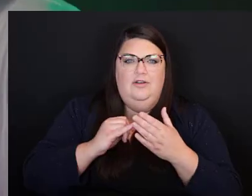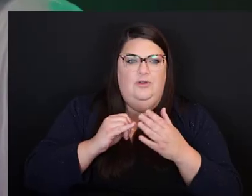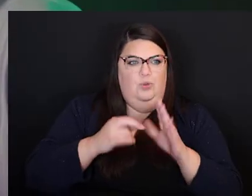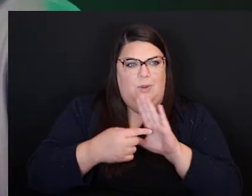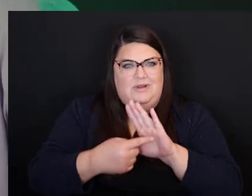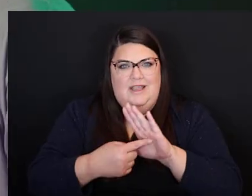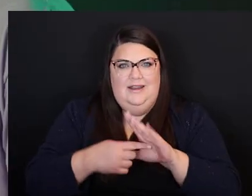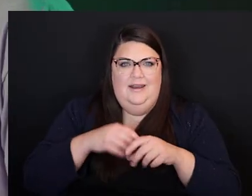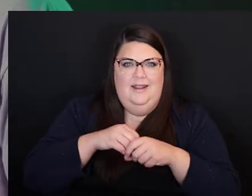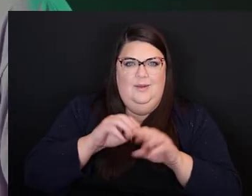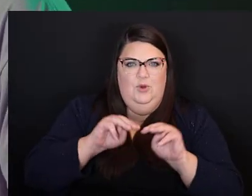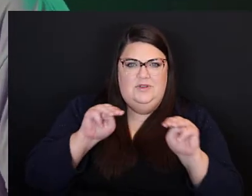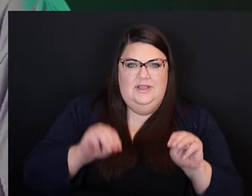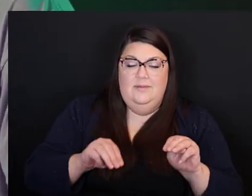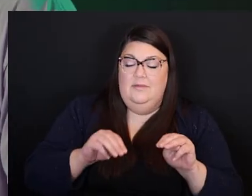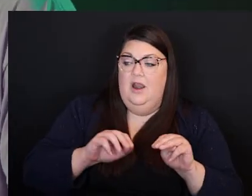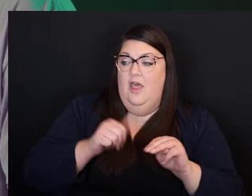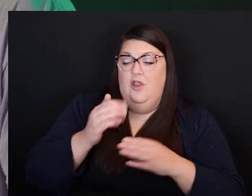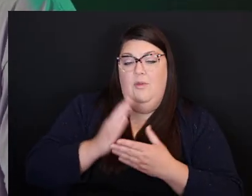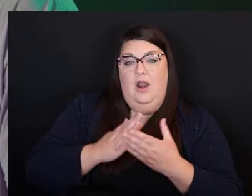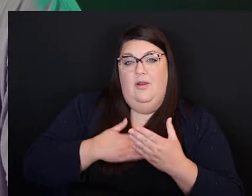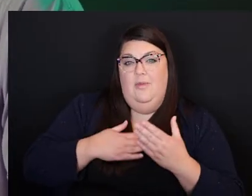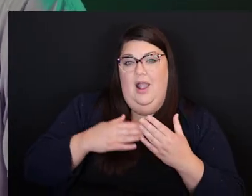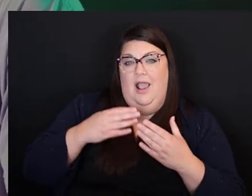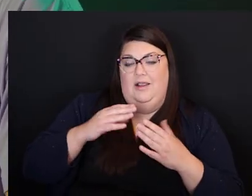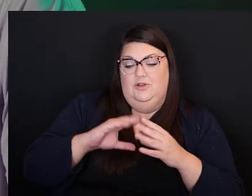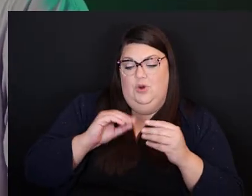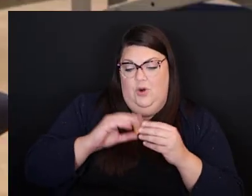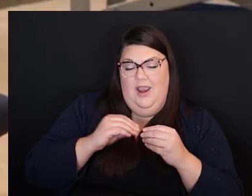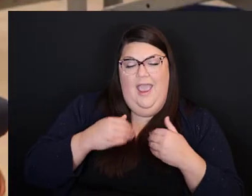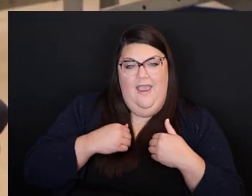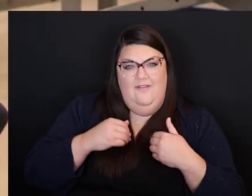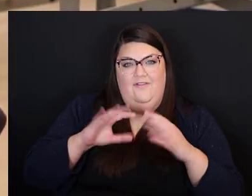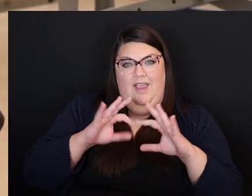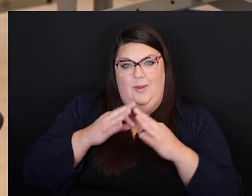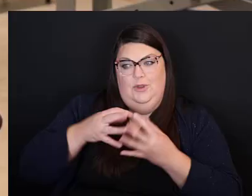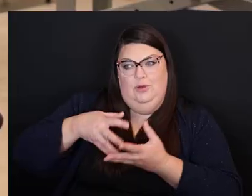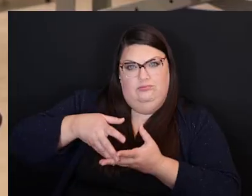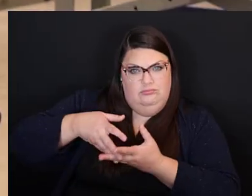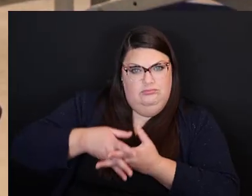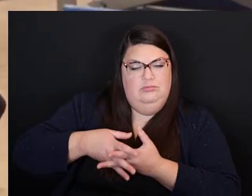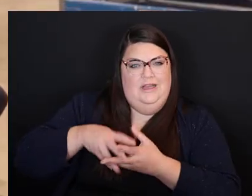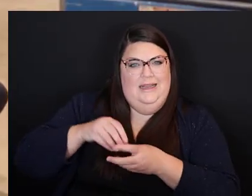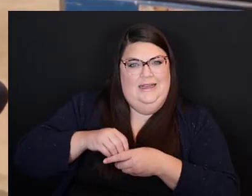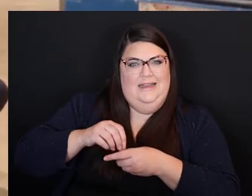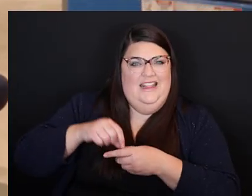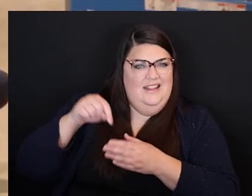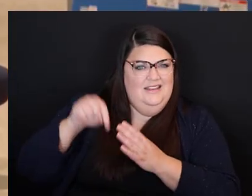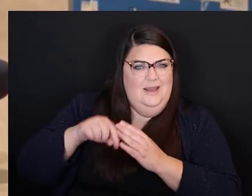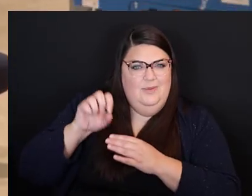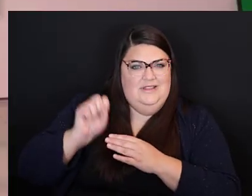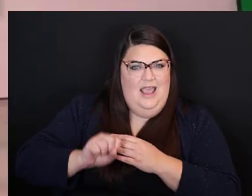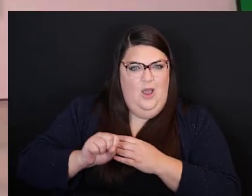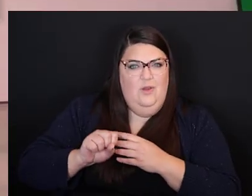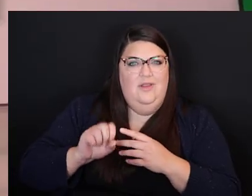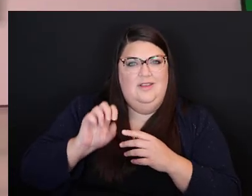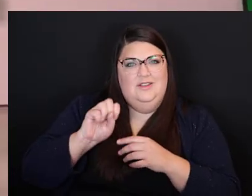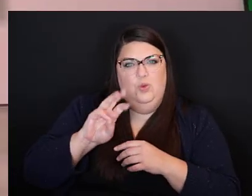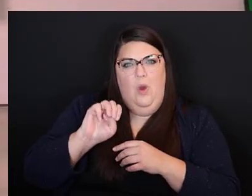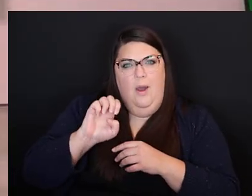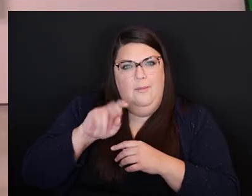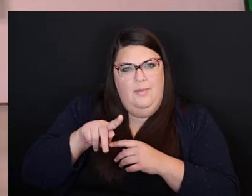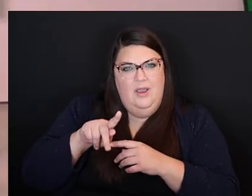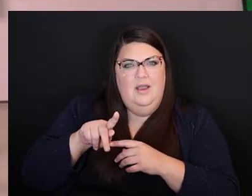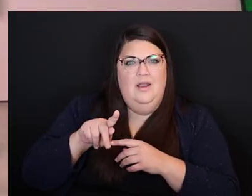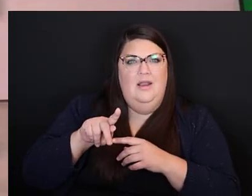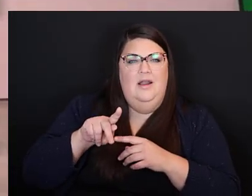other part of my story is that I have a big family roots in the Deep South. Really, the swamp is where my father's side of the